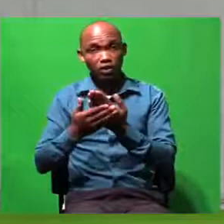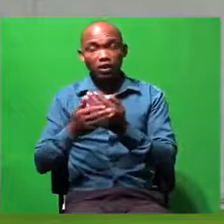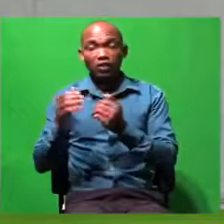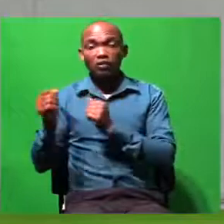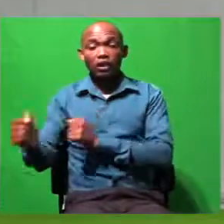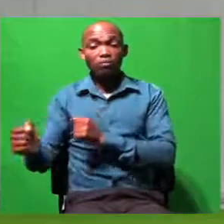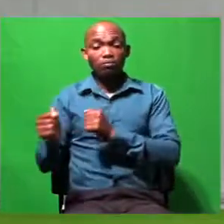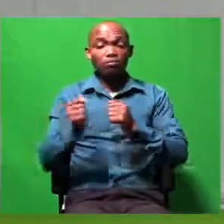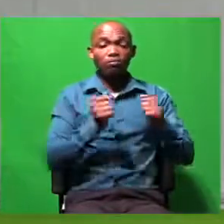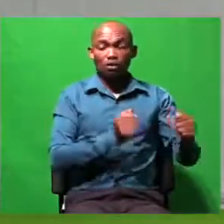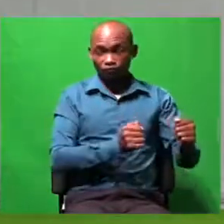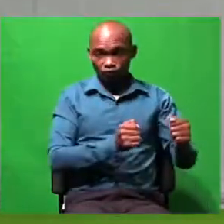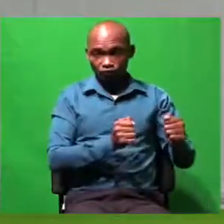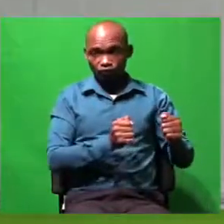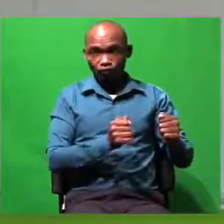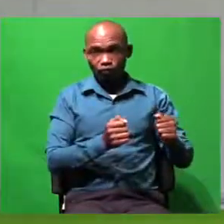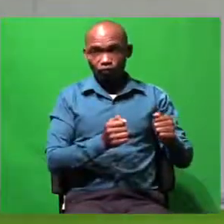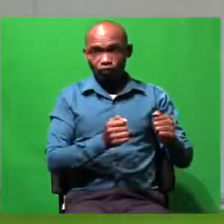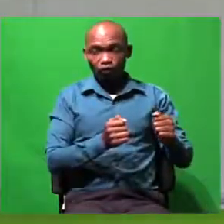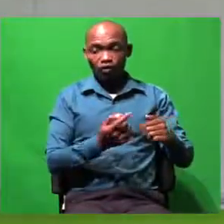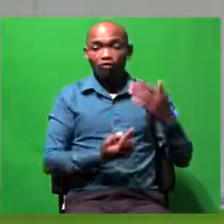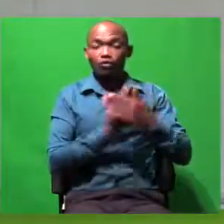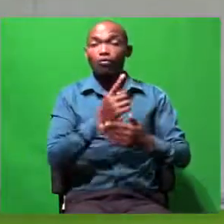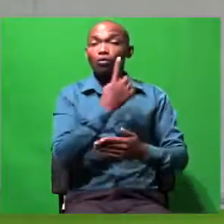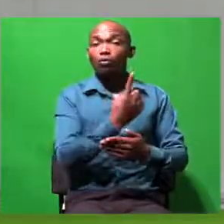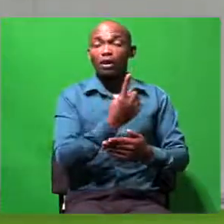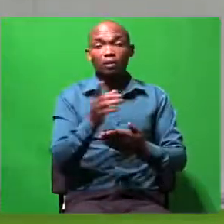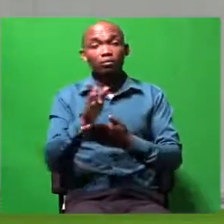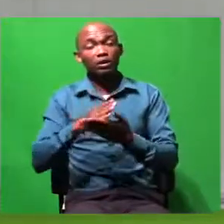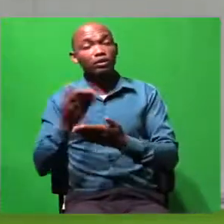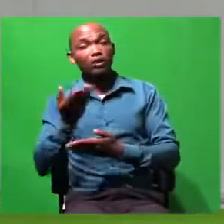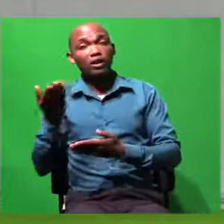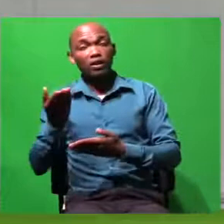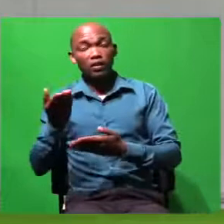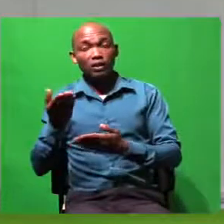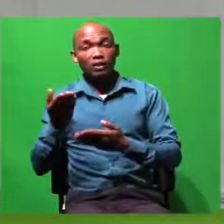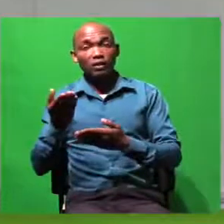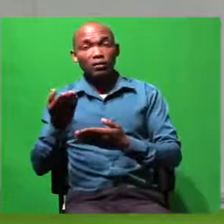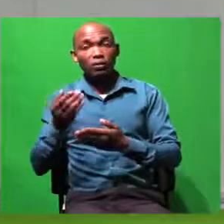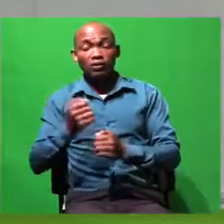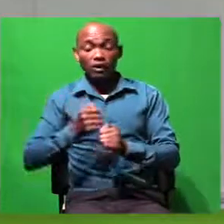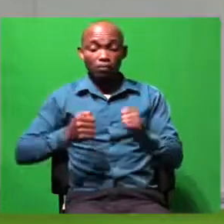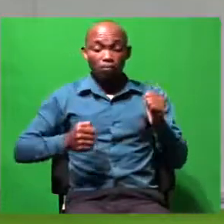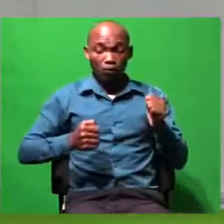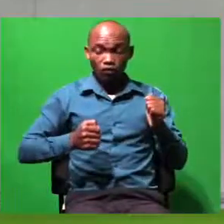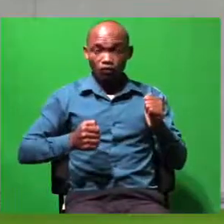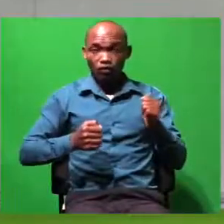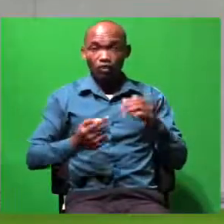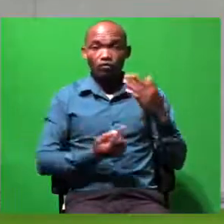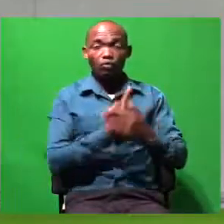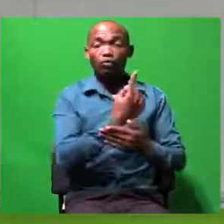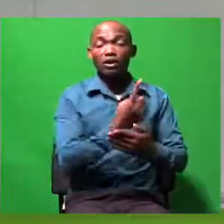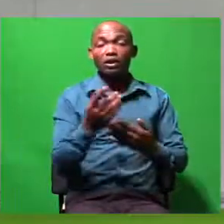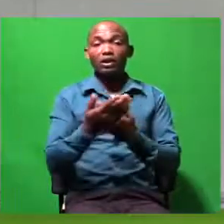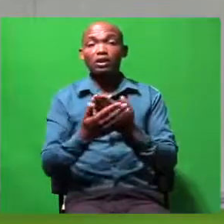from one place to another. This also the special group. When they move from one place to another, from one country